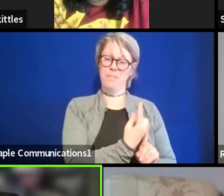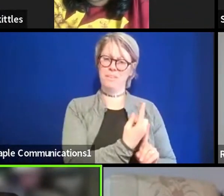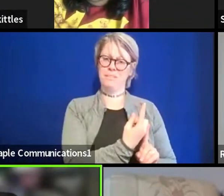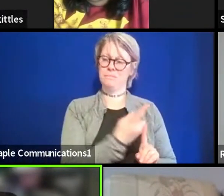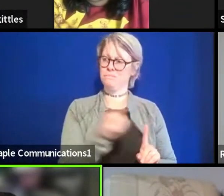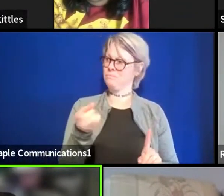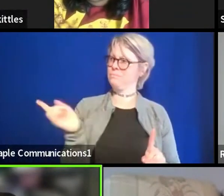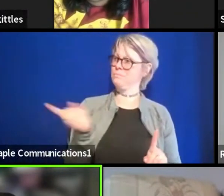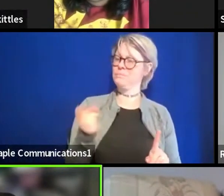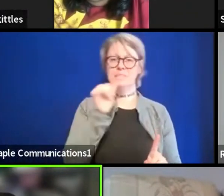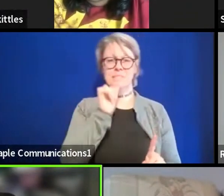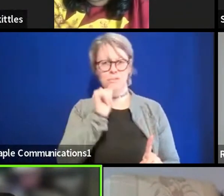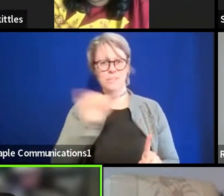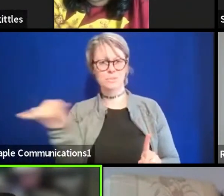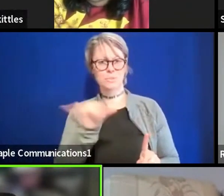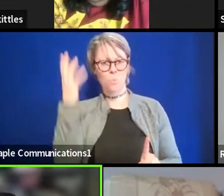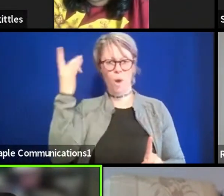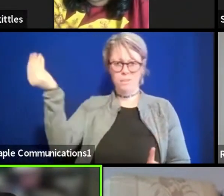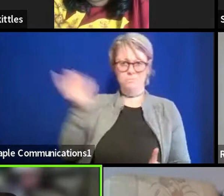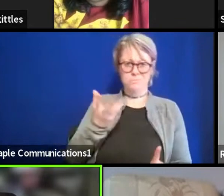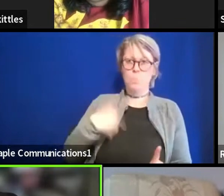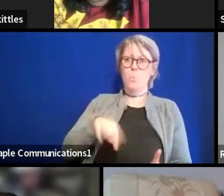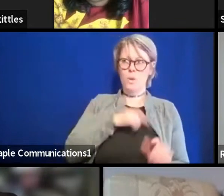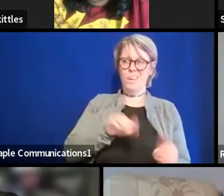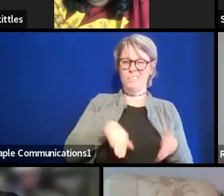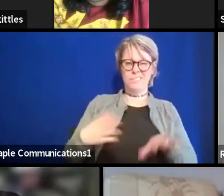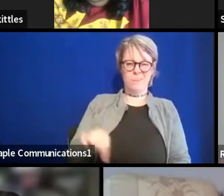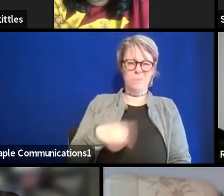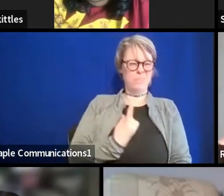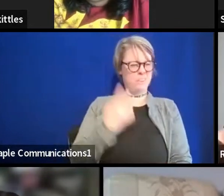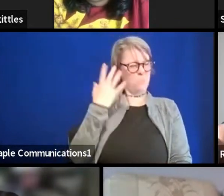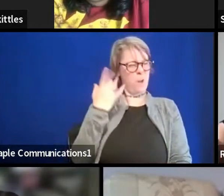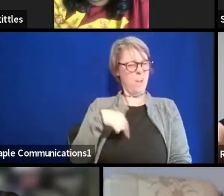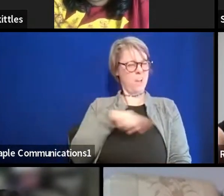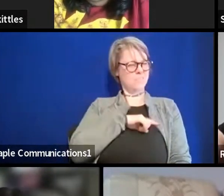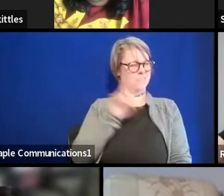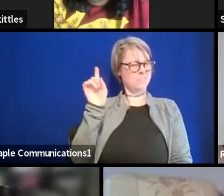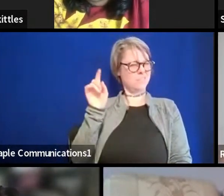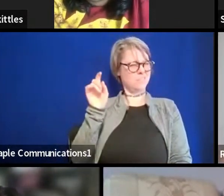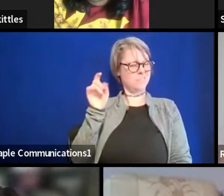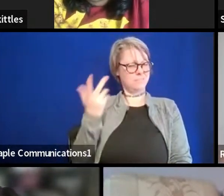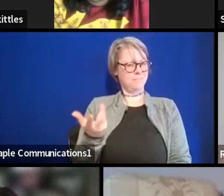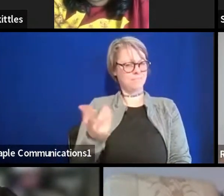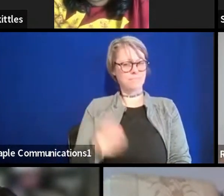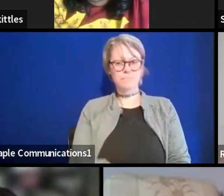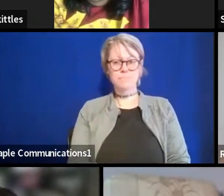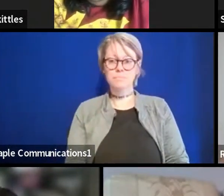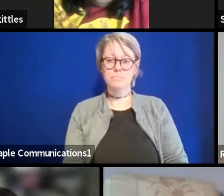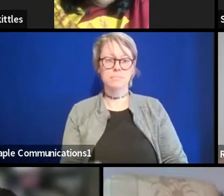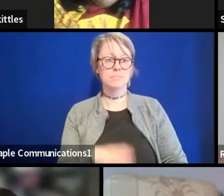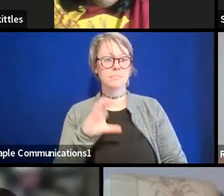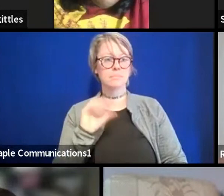So I'm kind of at a loss in that thinking. Mm-hmm. Yeah, Catherine, did you want to just explain